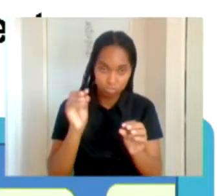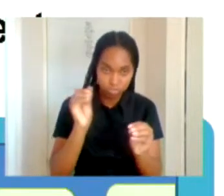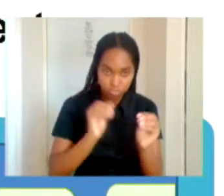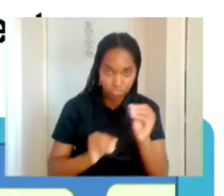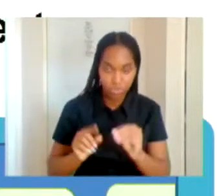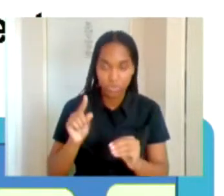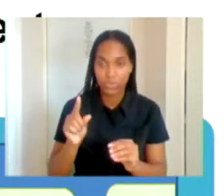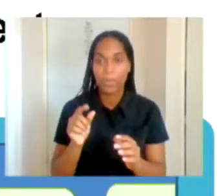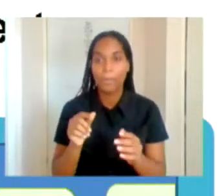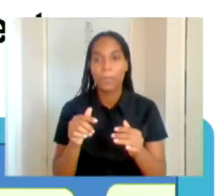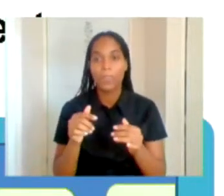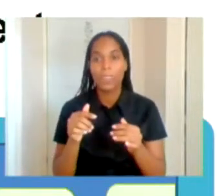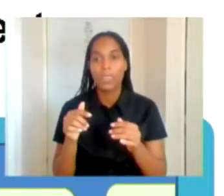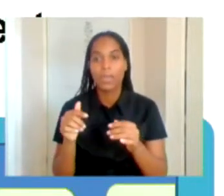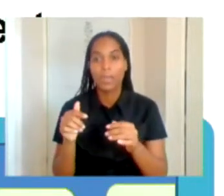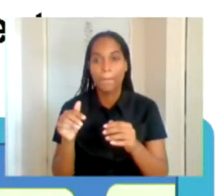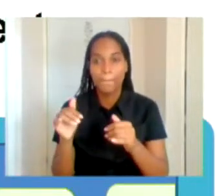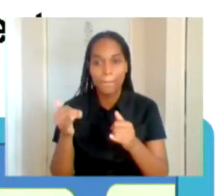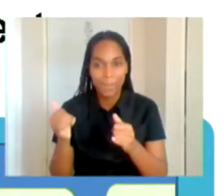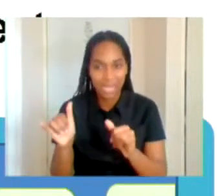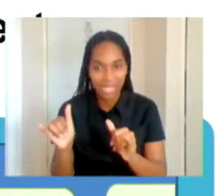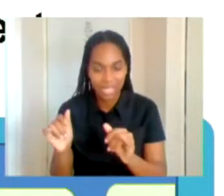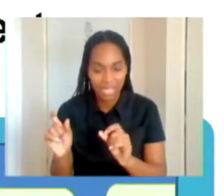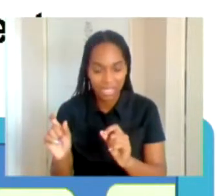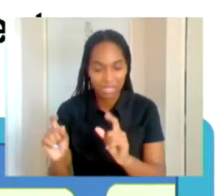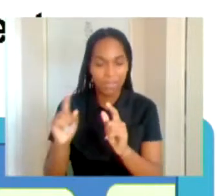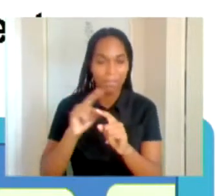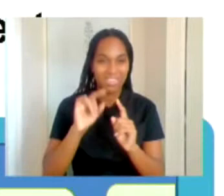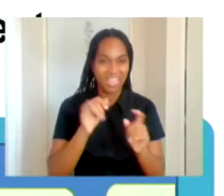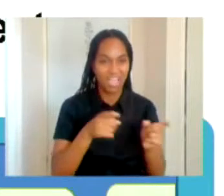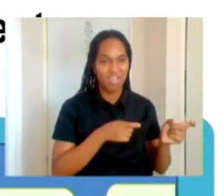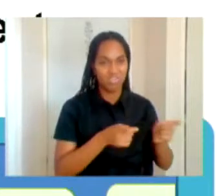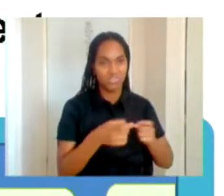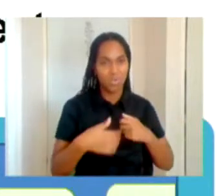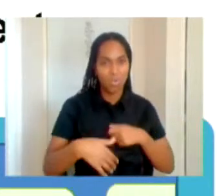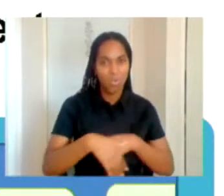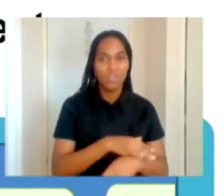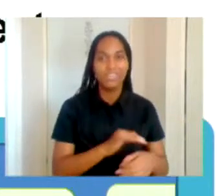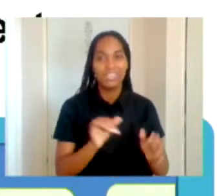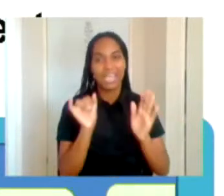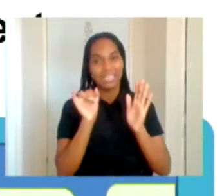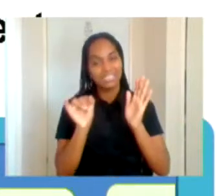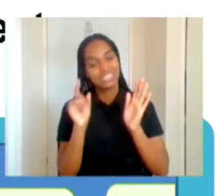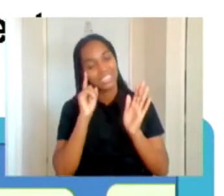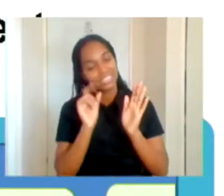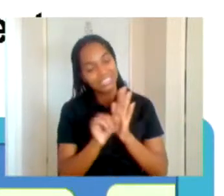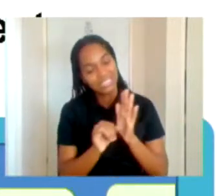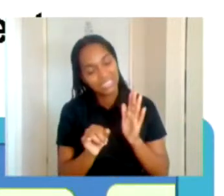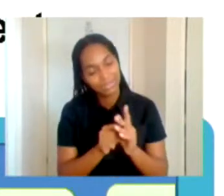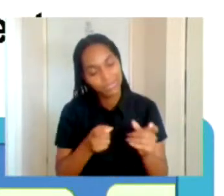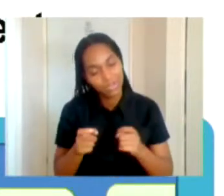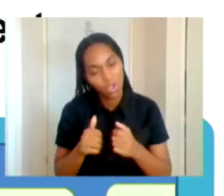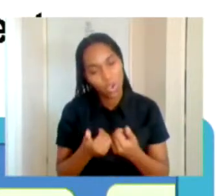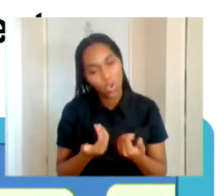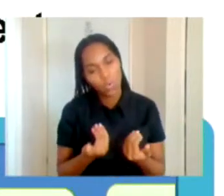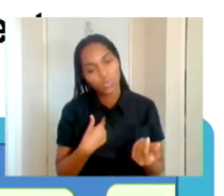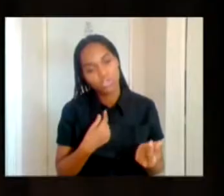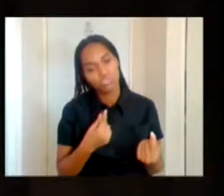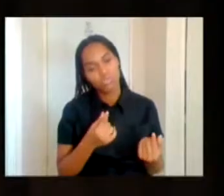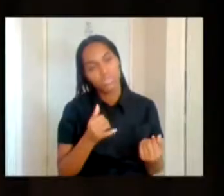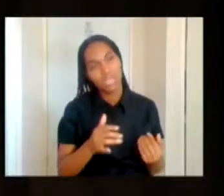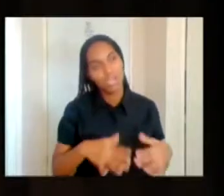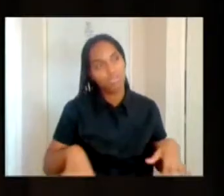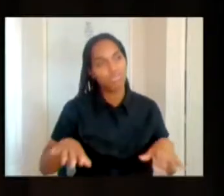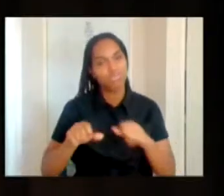and stuff. But that whole control over doing that, identity management, how do we do that across all broadcasters? So